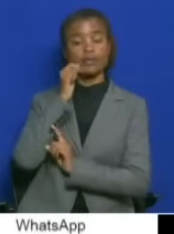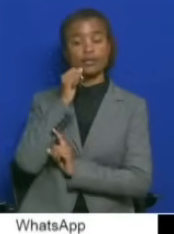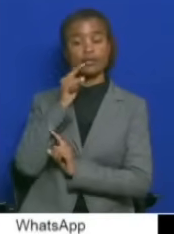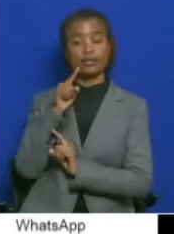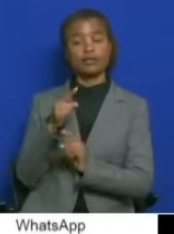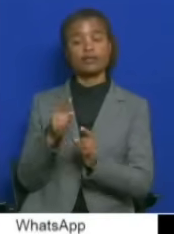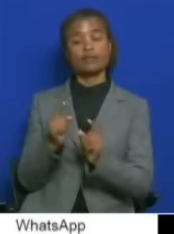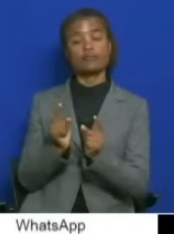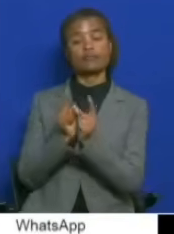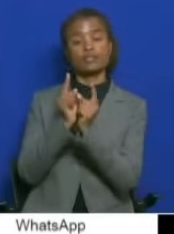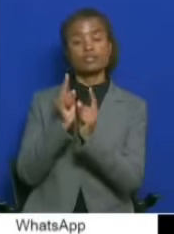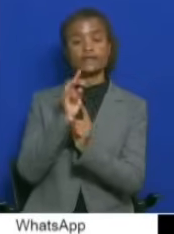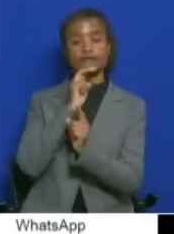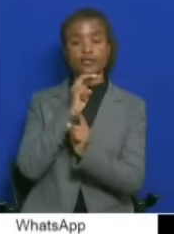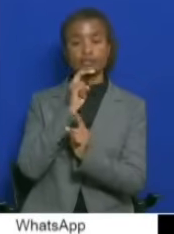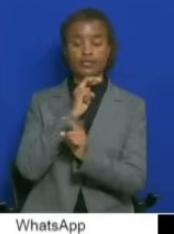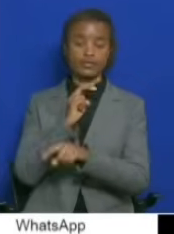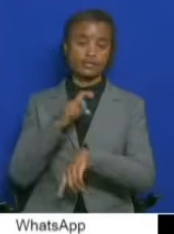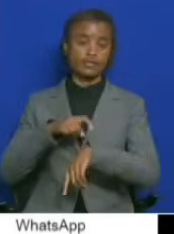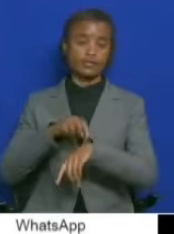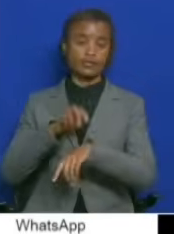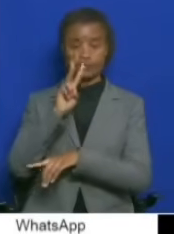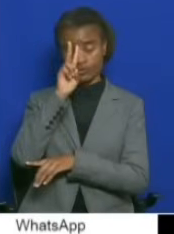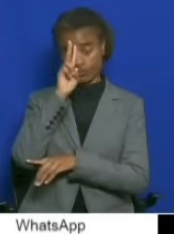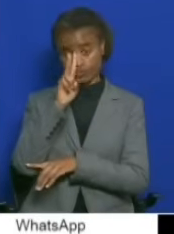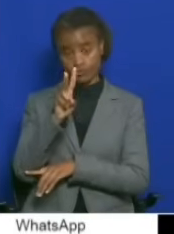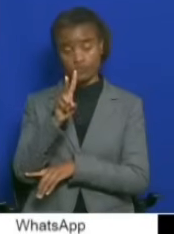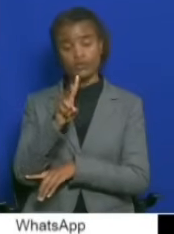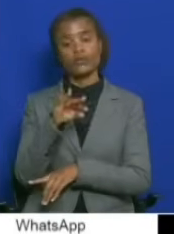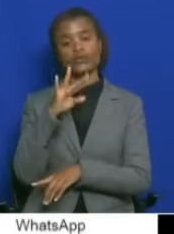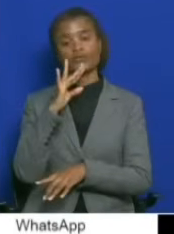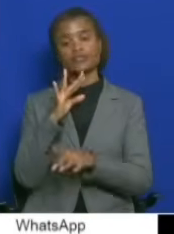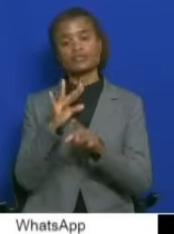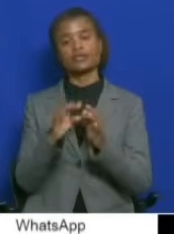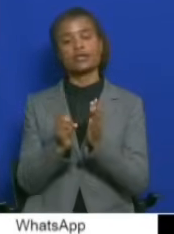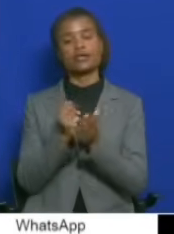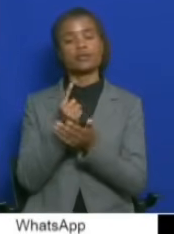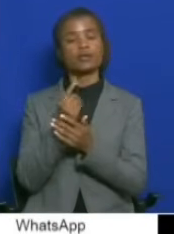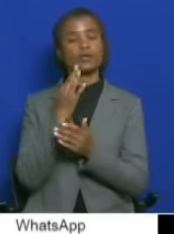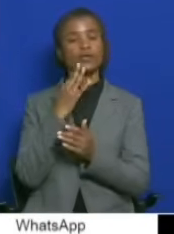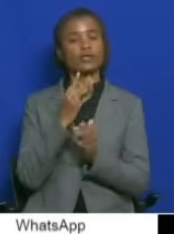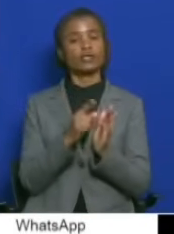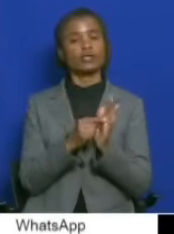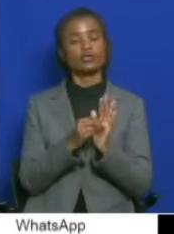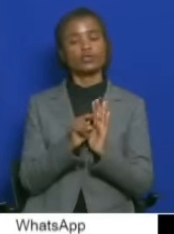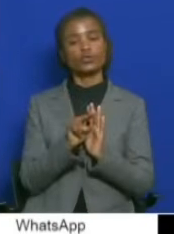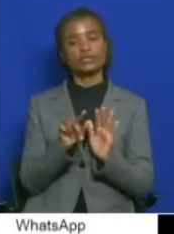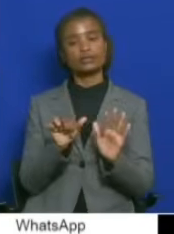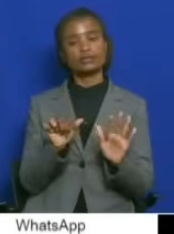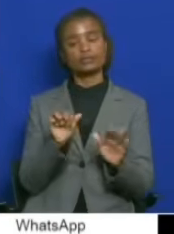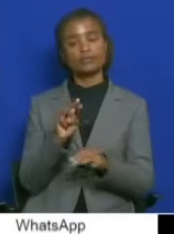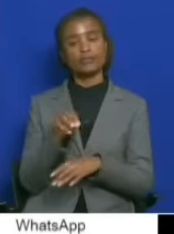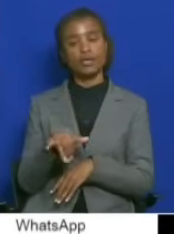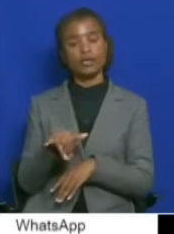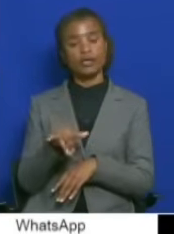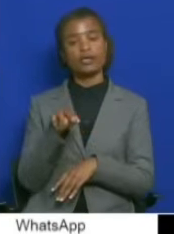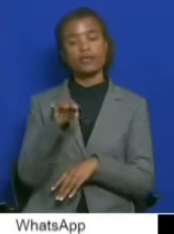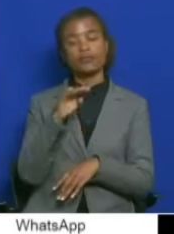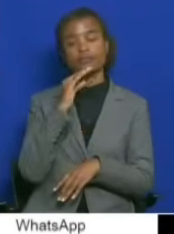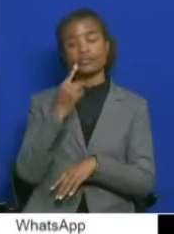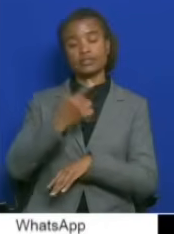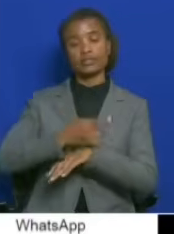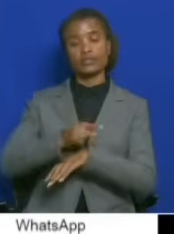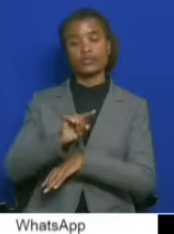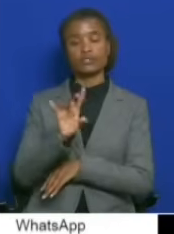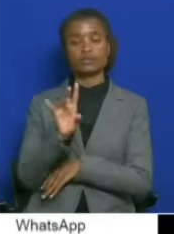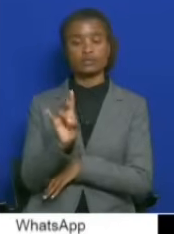That was on the 26th of May, which is a Wednesday in 2021. On the Friday, this is the confirmation that the meeting